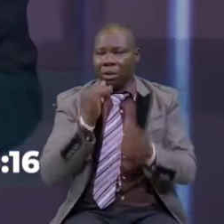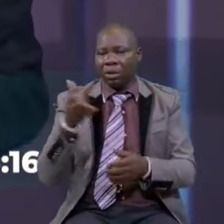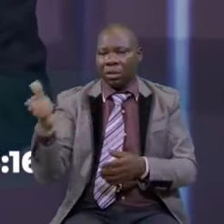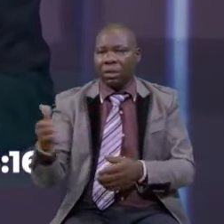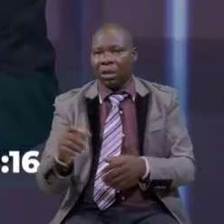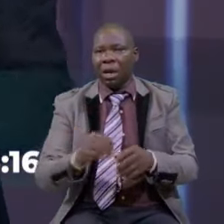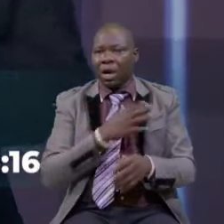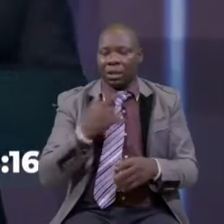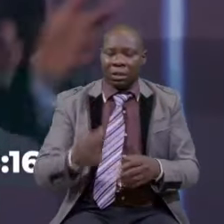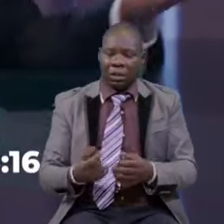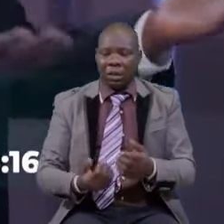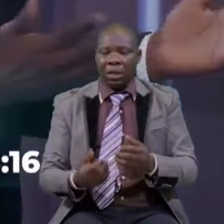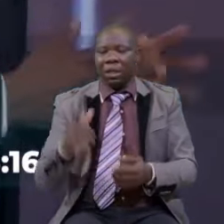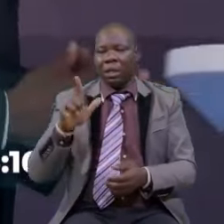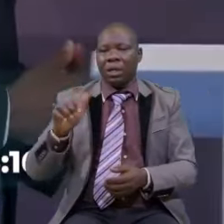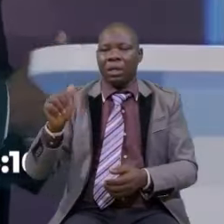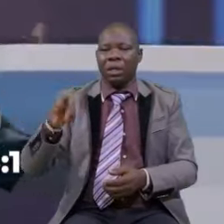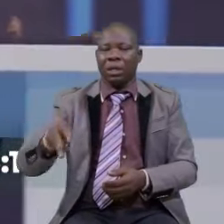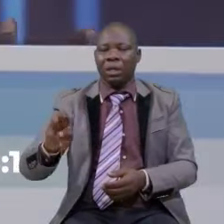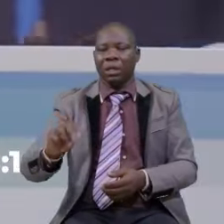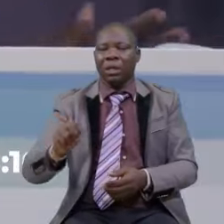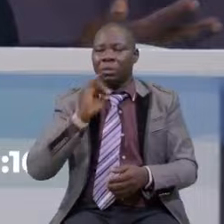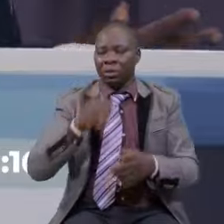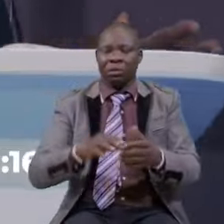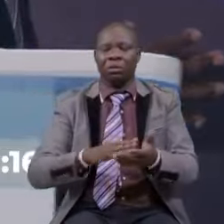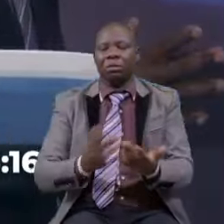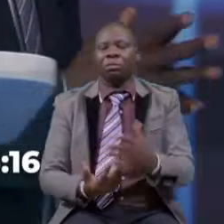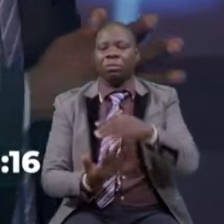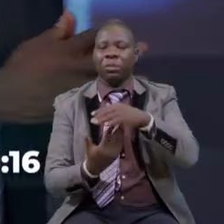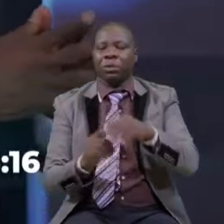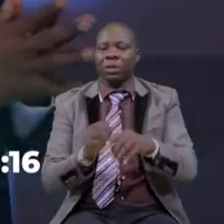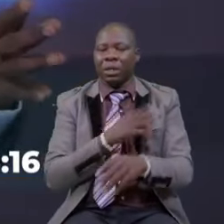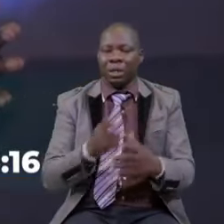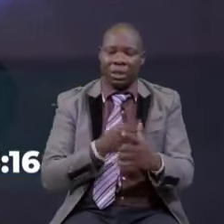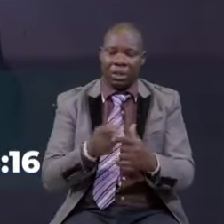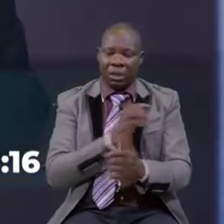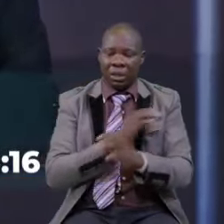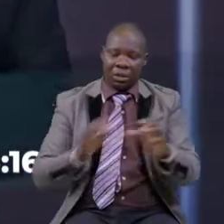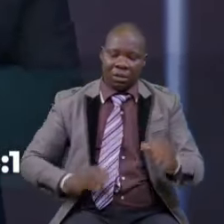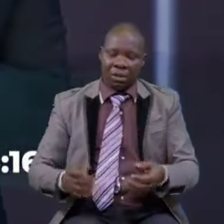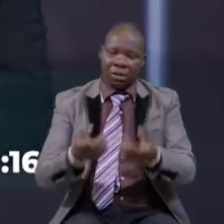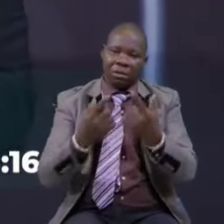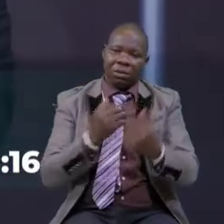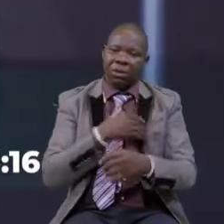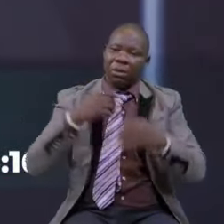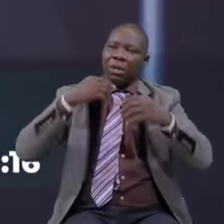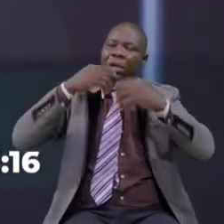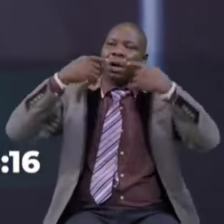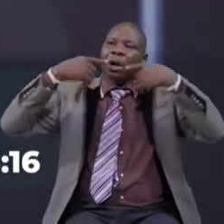is burning. And then Christ comes, and the announcement is made,